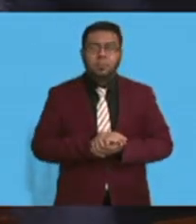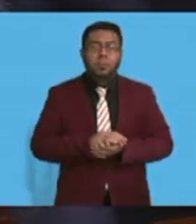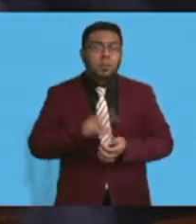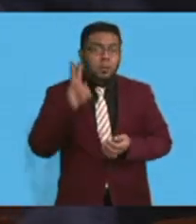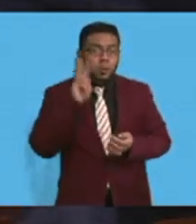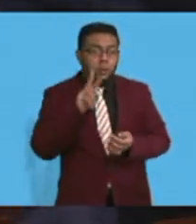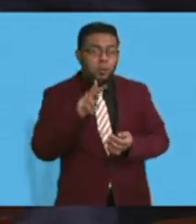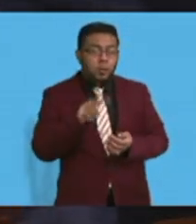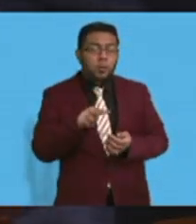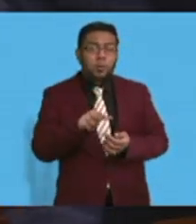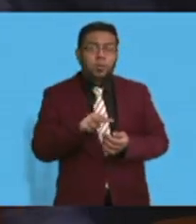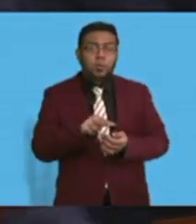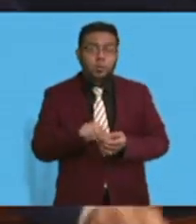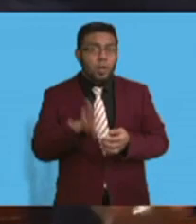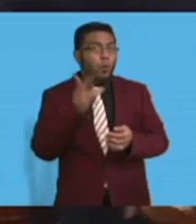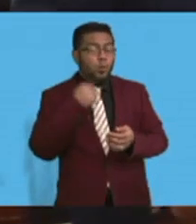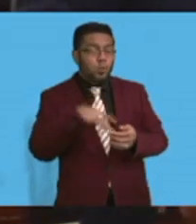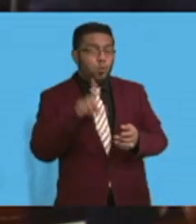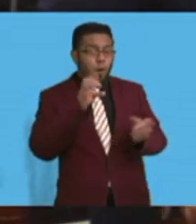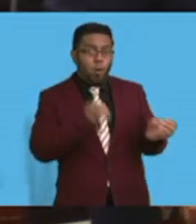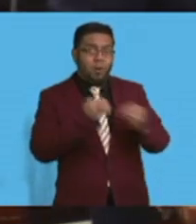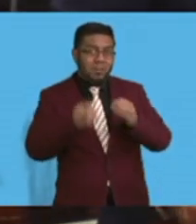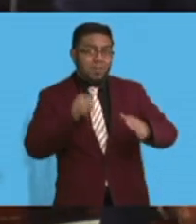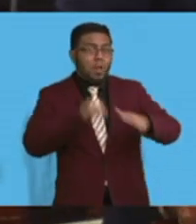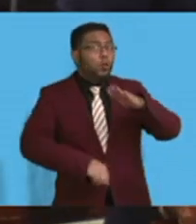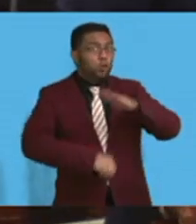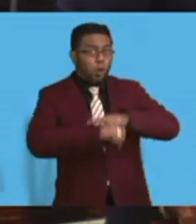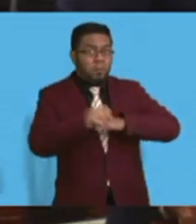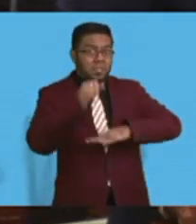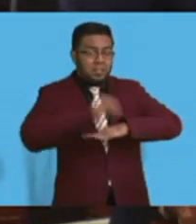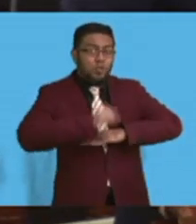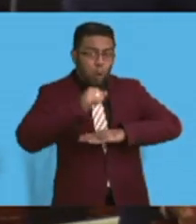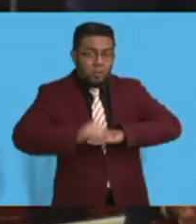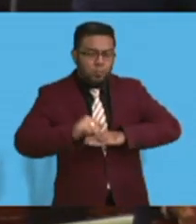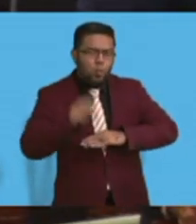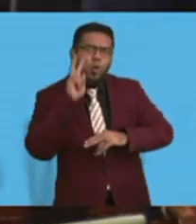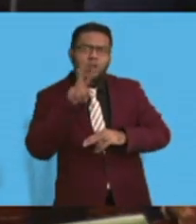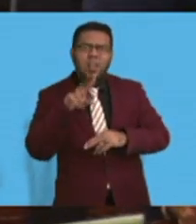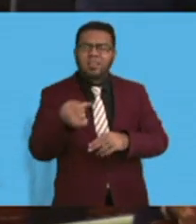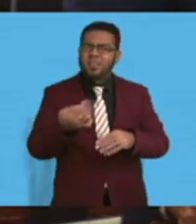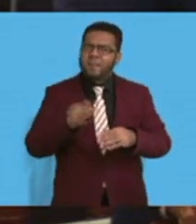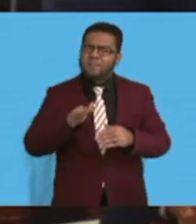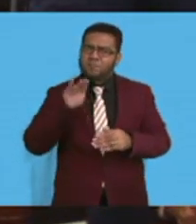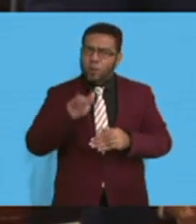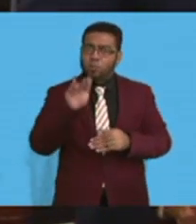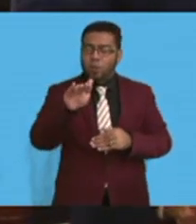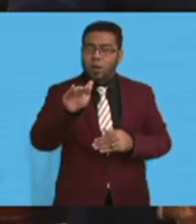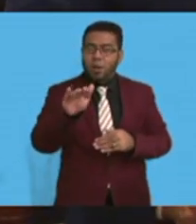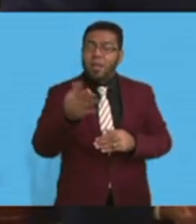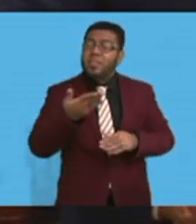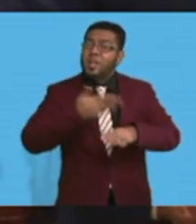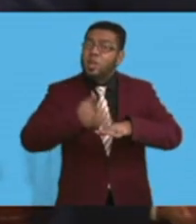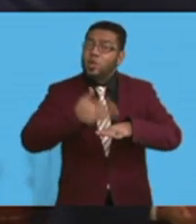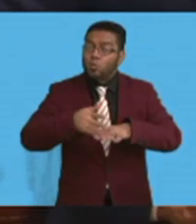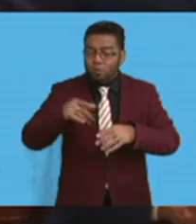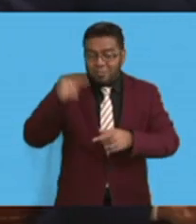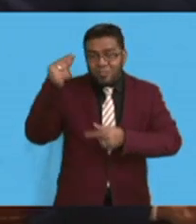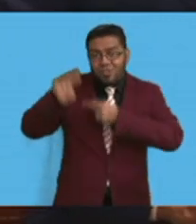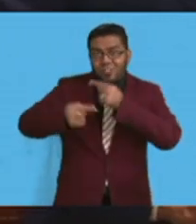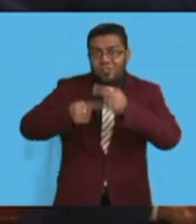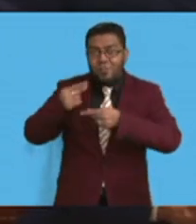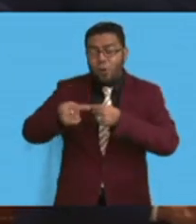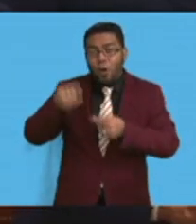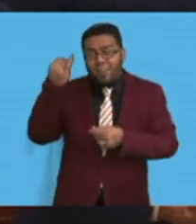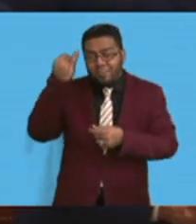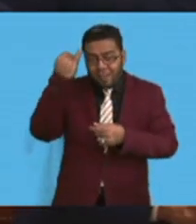looking at what we're doing in Toppers is looking at Fiji's future. It's an inside look at the new generation of Fijian experts,